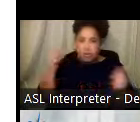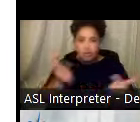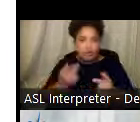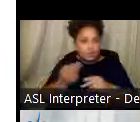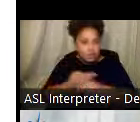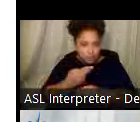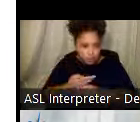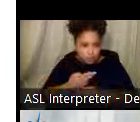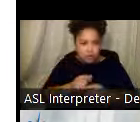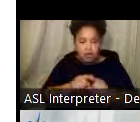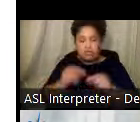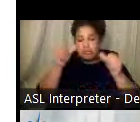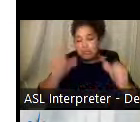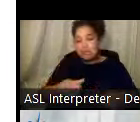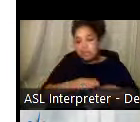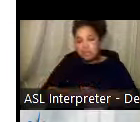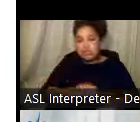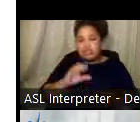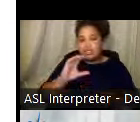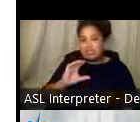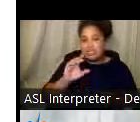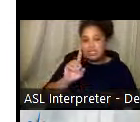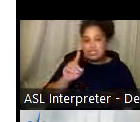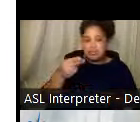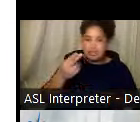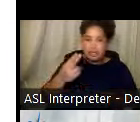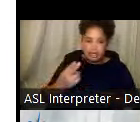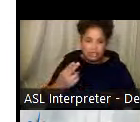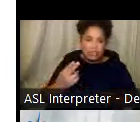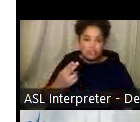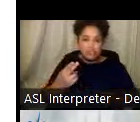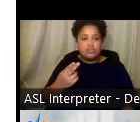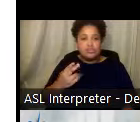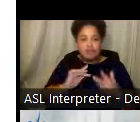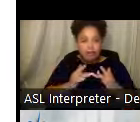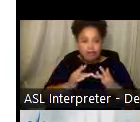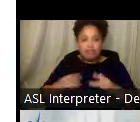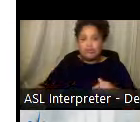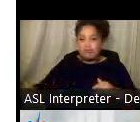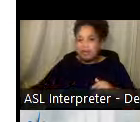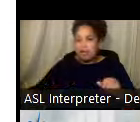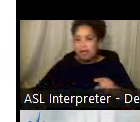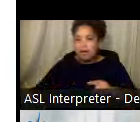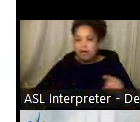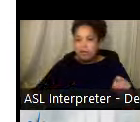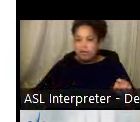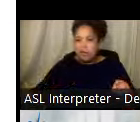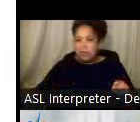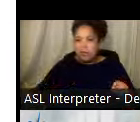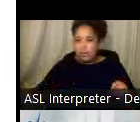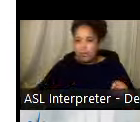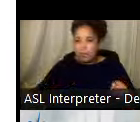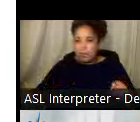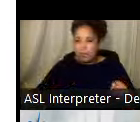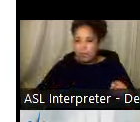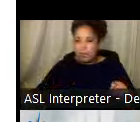utilize. It also gets posted on the CDPH social media platforms as well. And then also this kind of